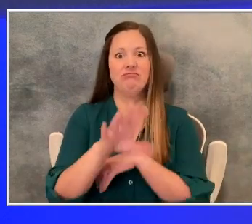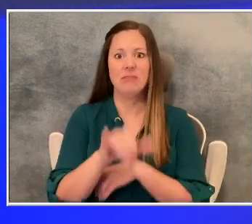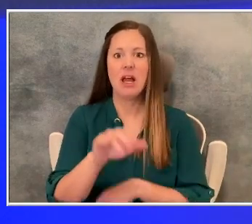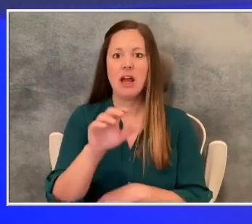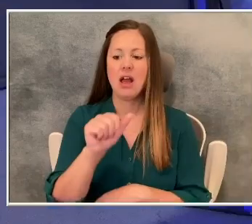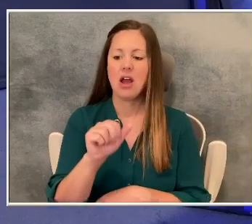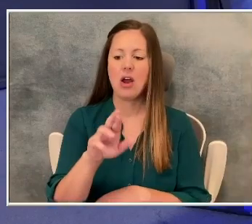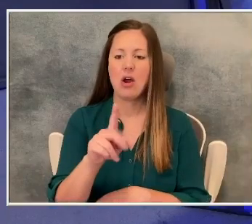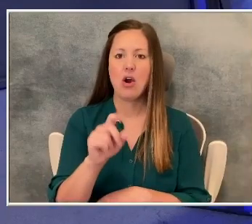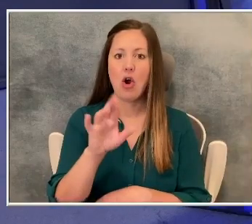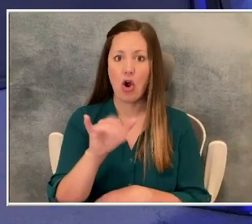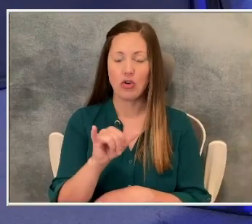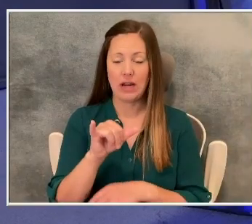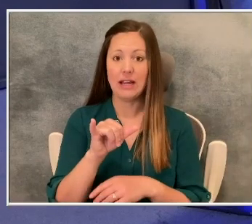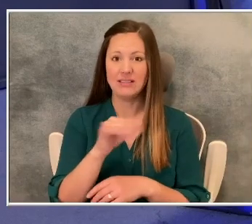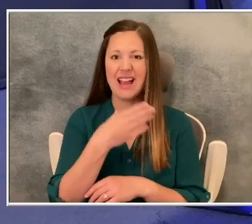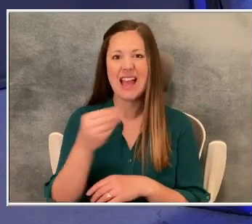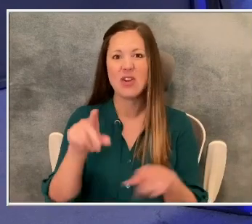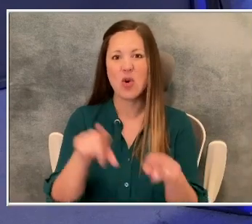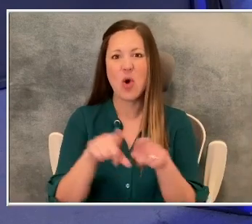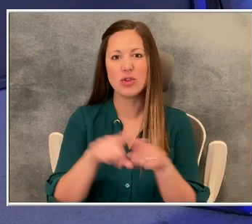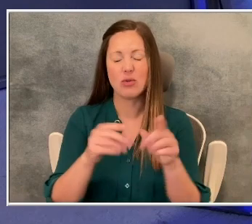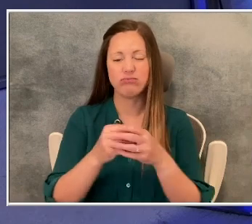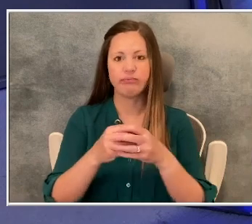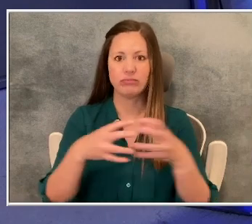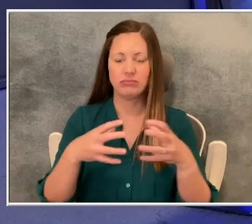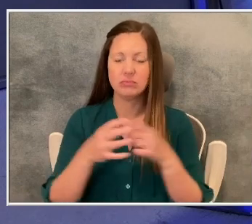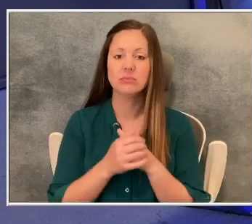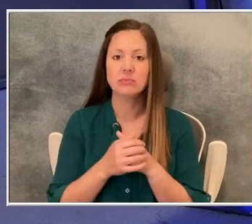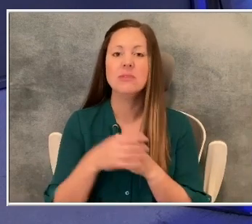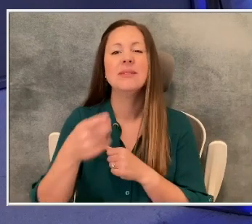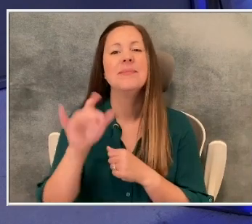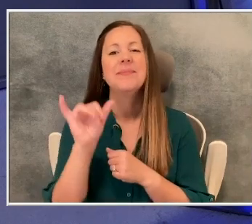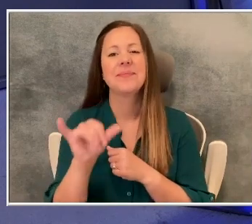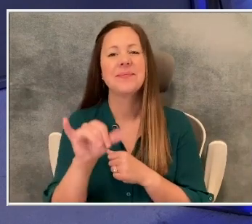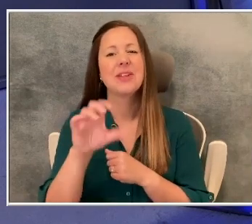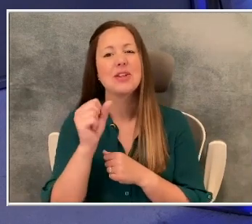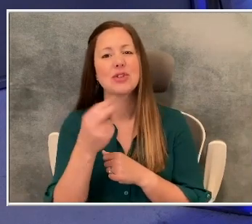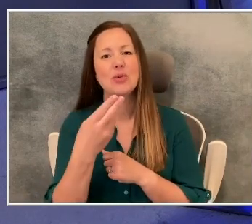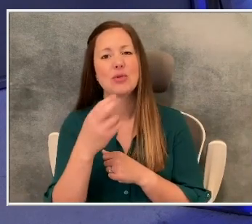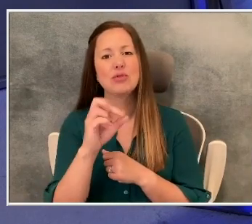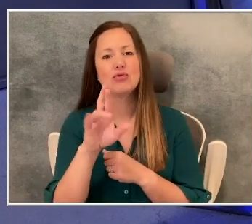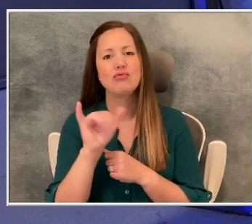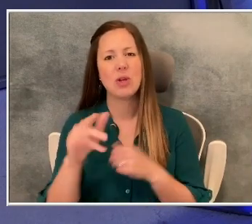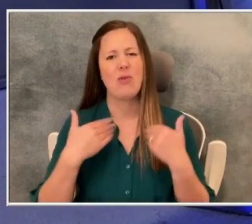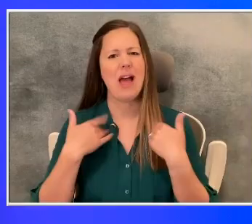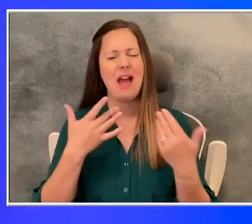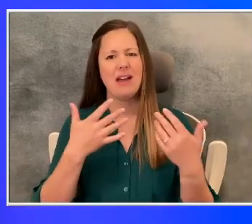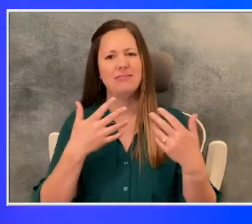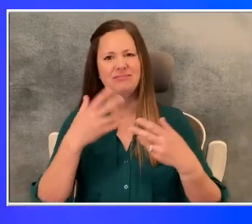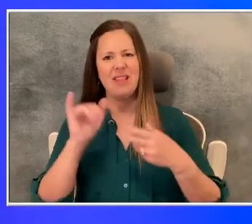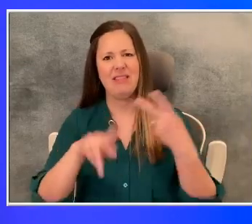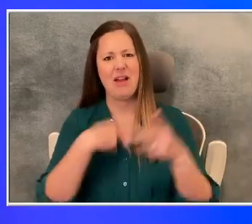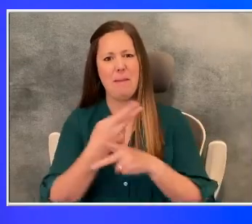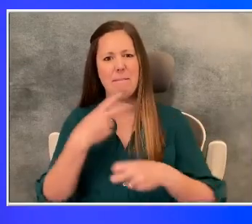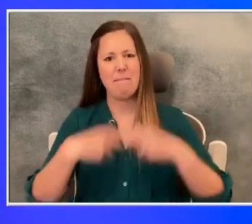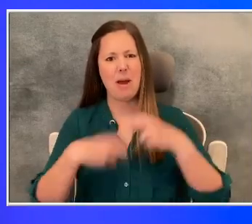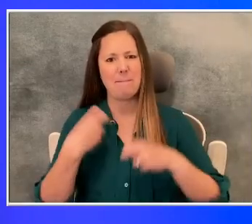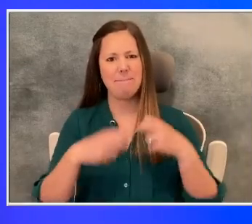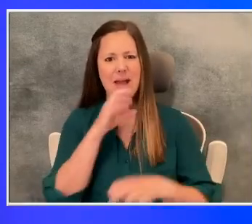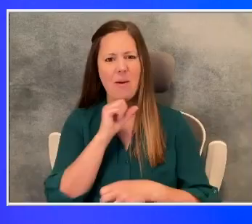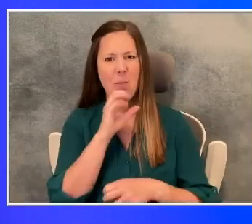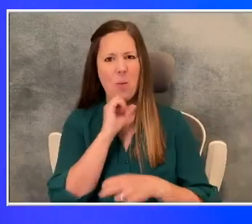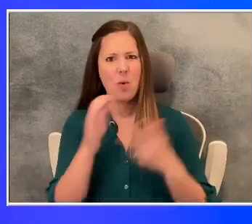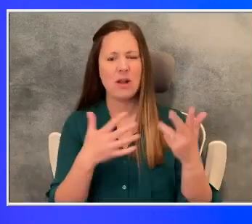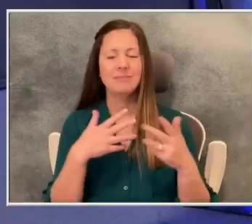atherosclerosis. All right. So Sheryl, how long have you been dealing with these kind of vascular problems? I was about 32 years old.